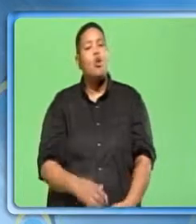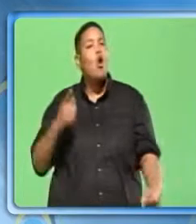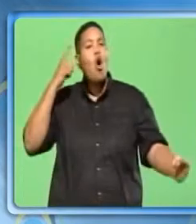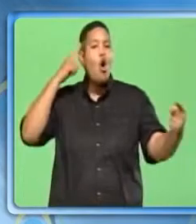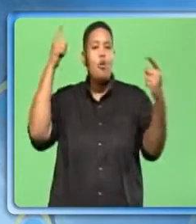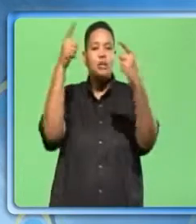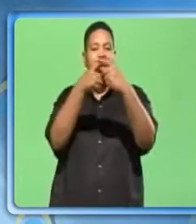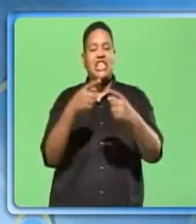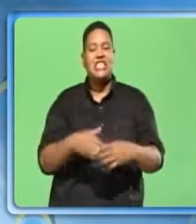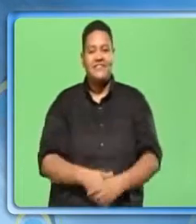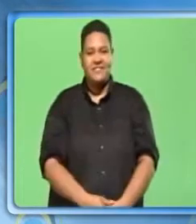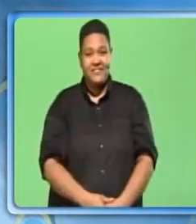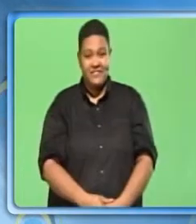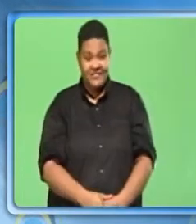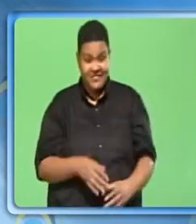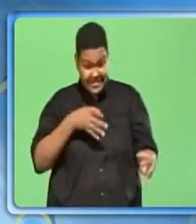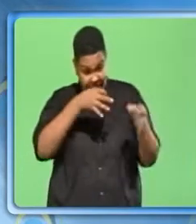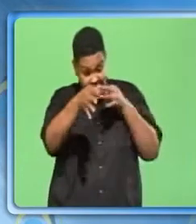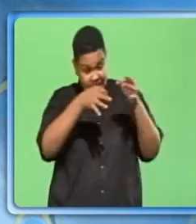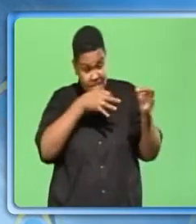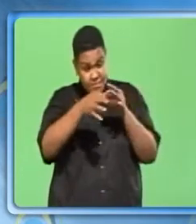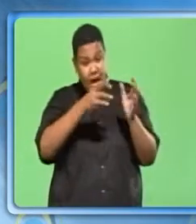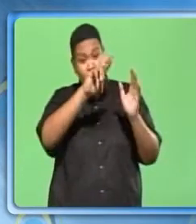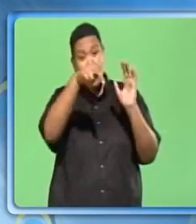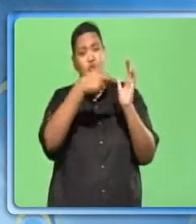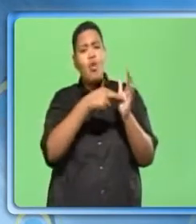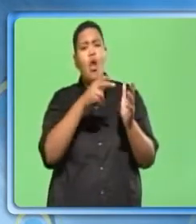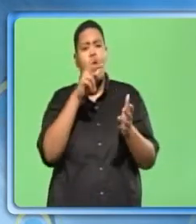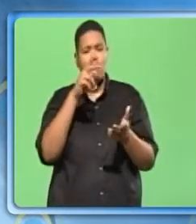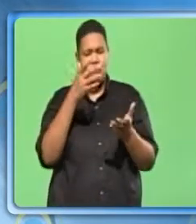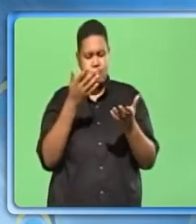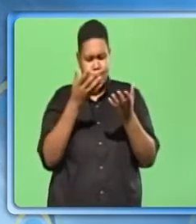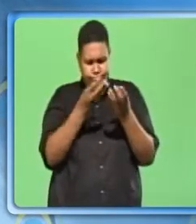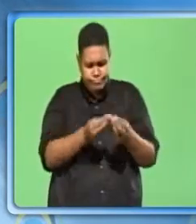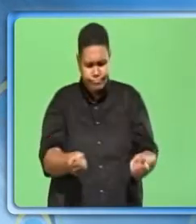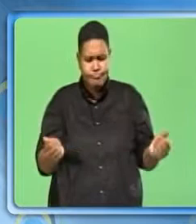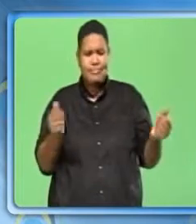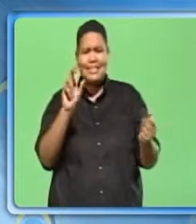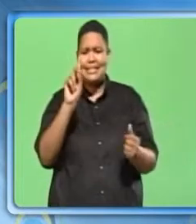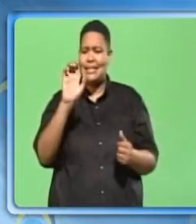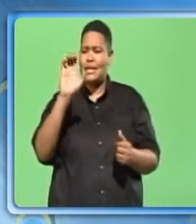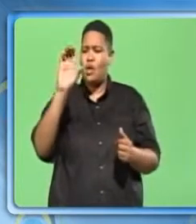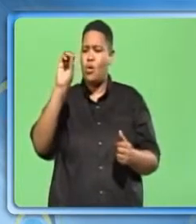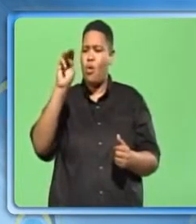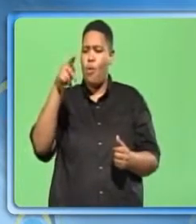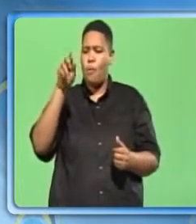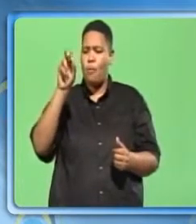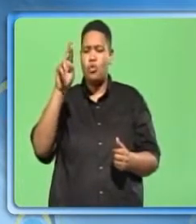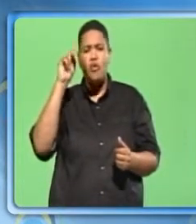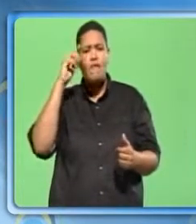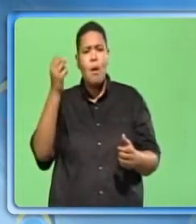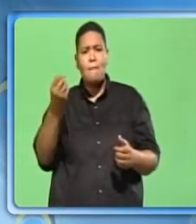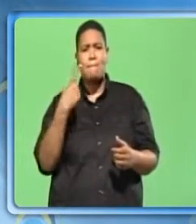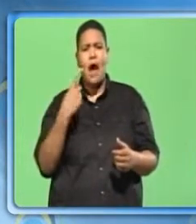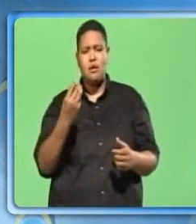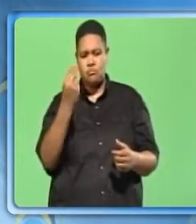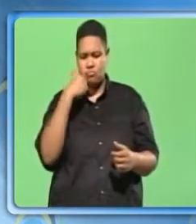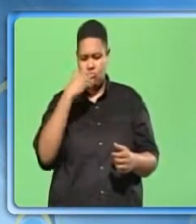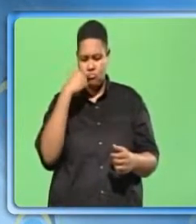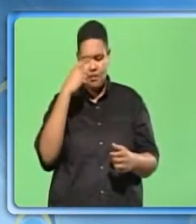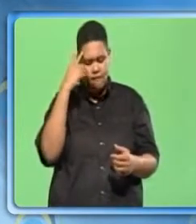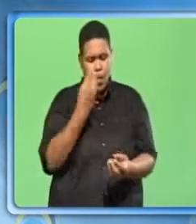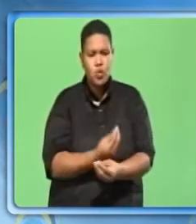Objective: explain the role of decomposers as facilitators of the return of nutrients to the soil.